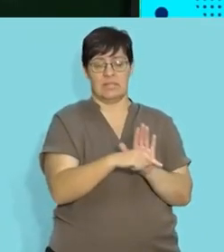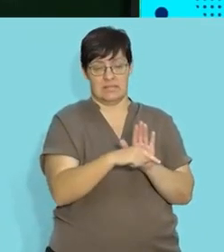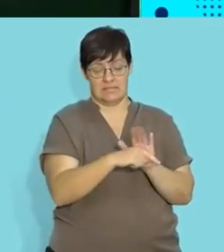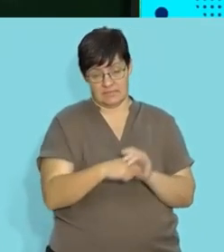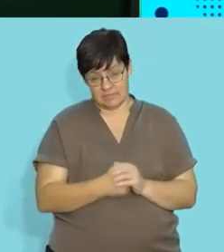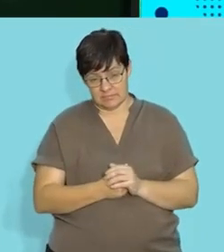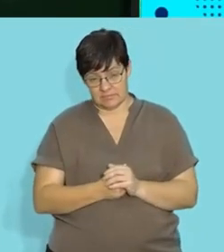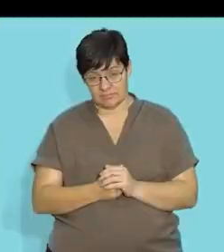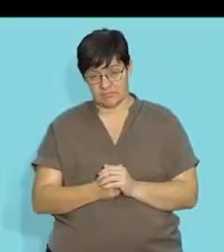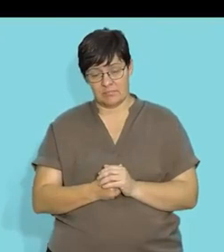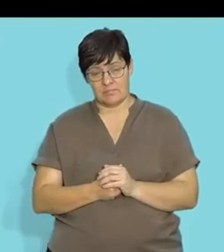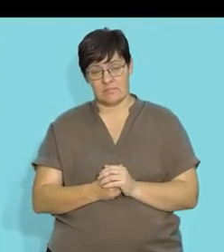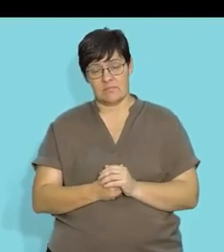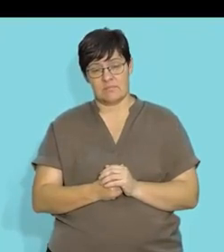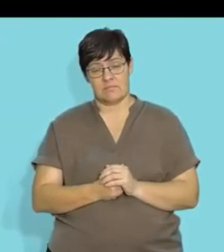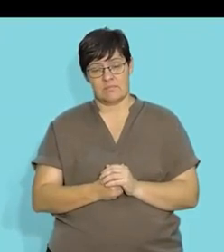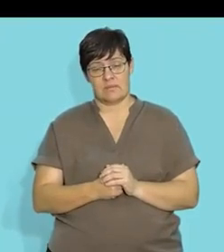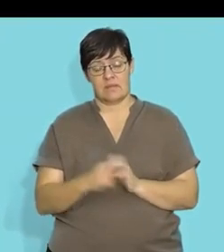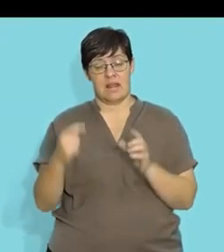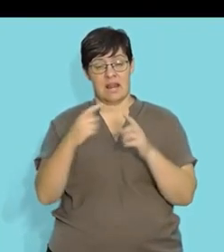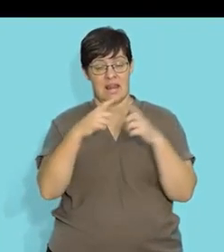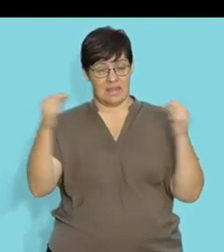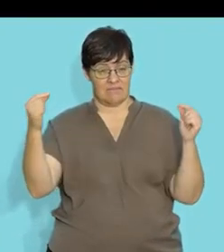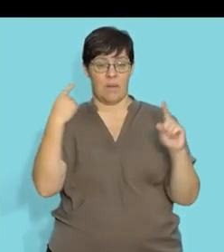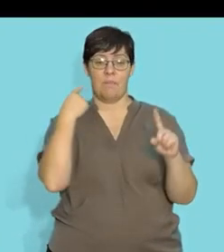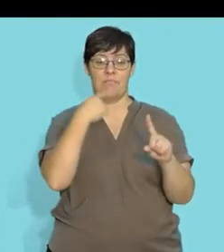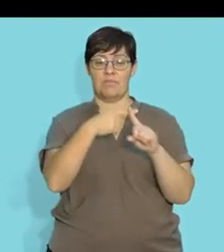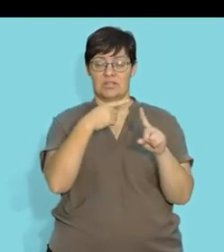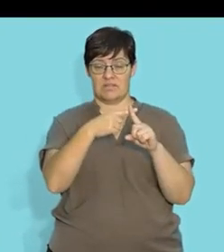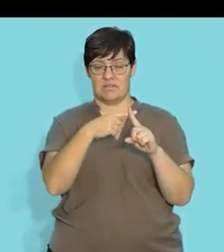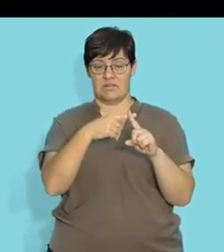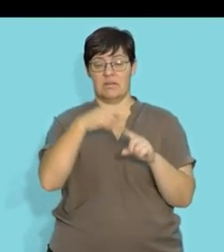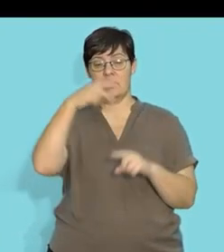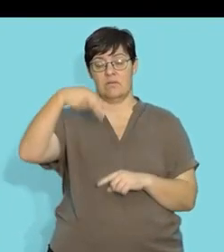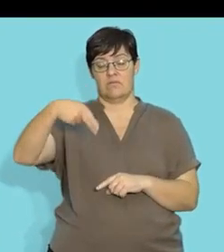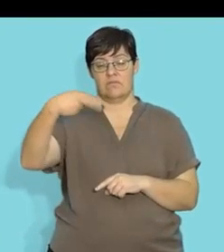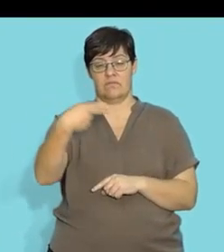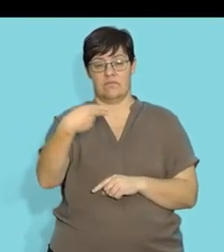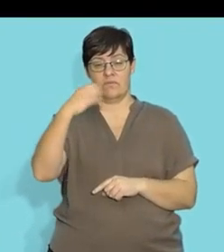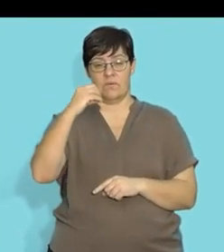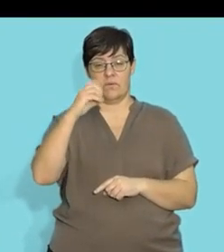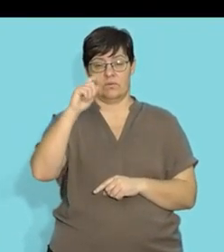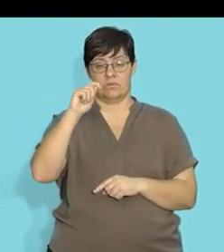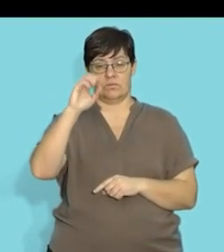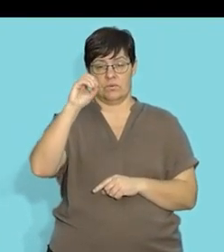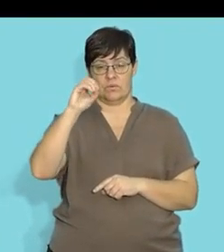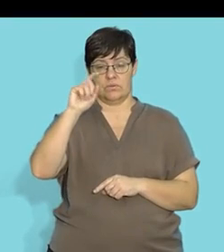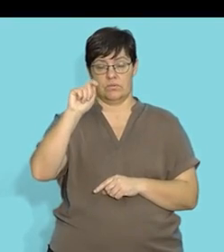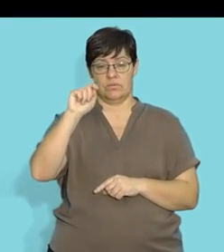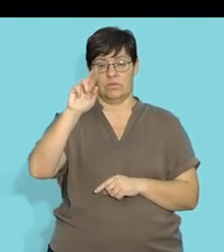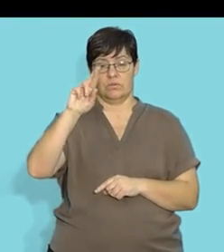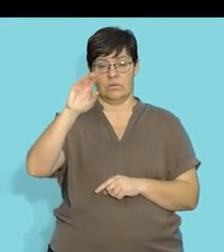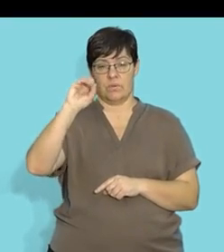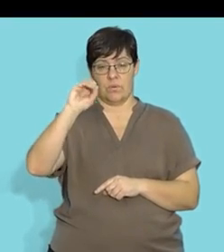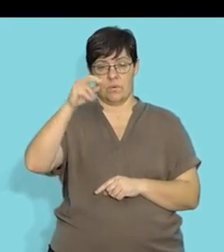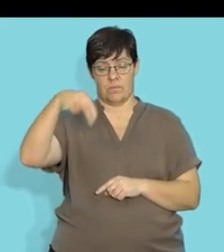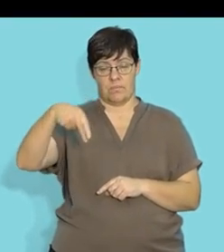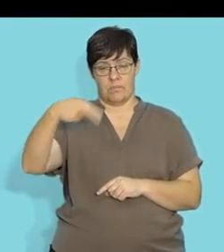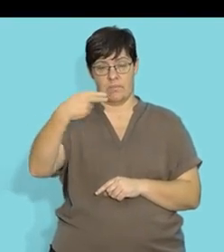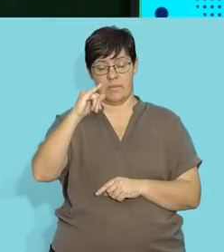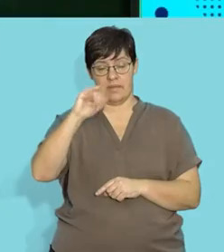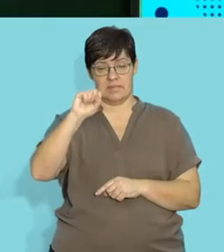that the leaves are positively phototrophic. In this case, phototropism, they are attracted